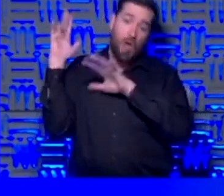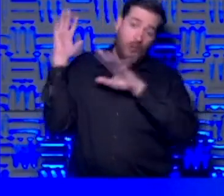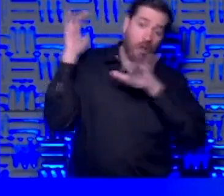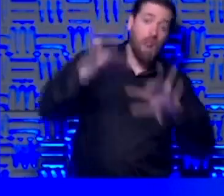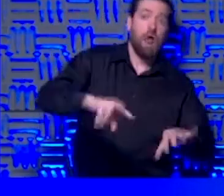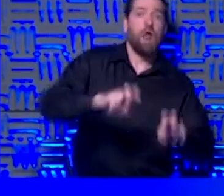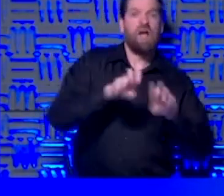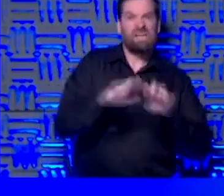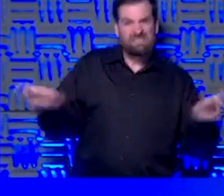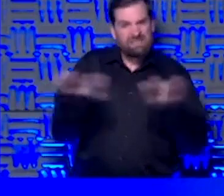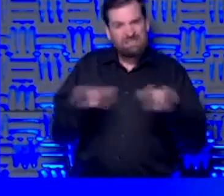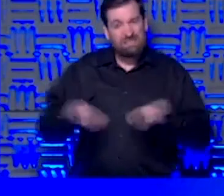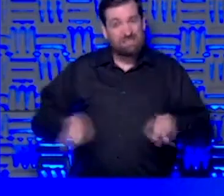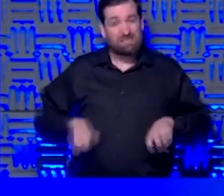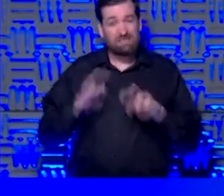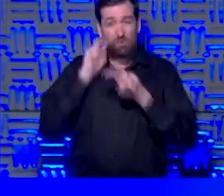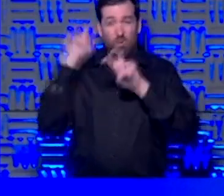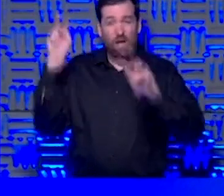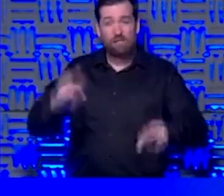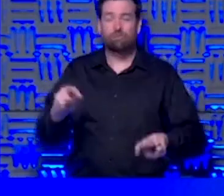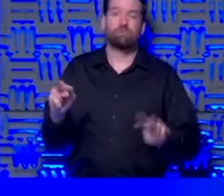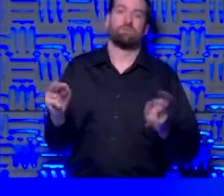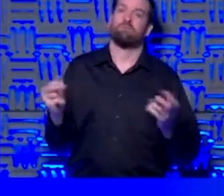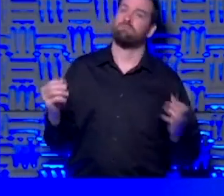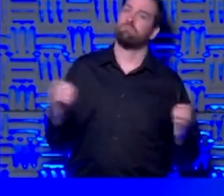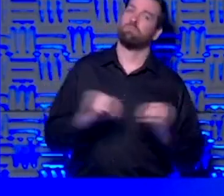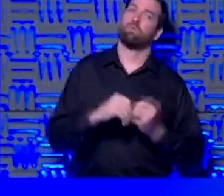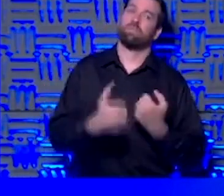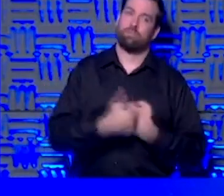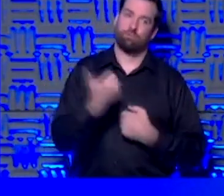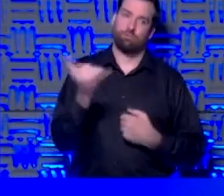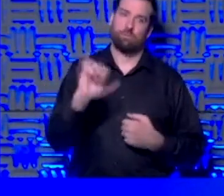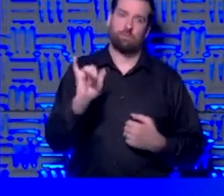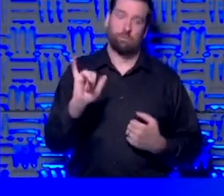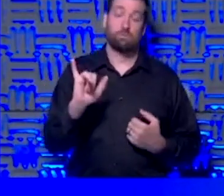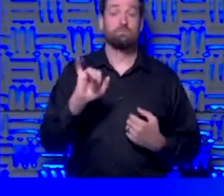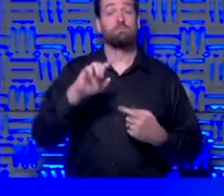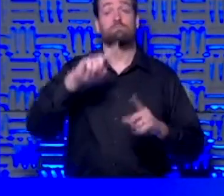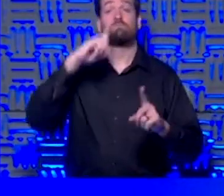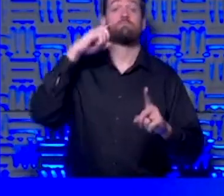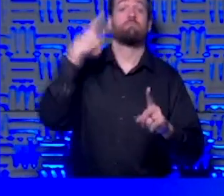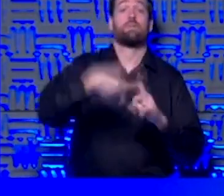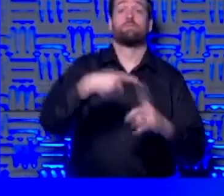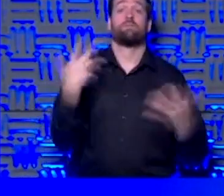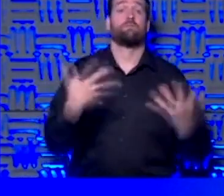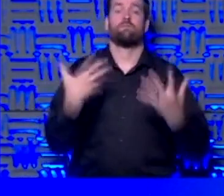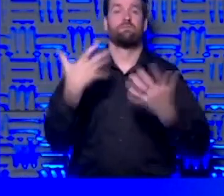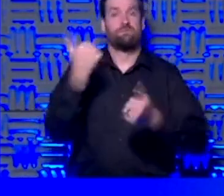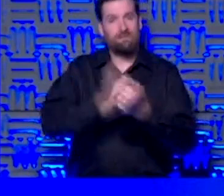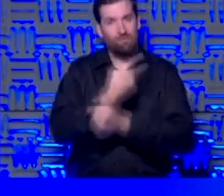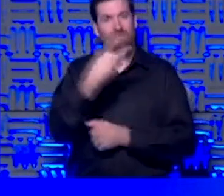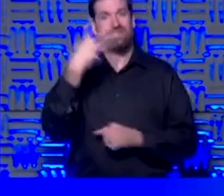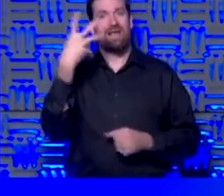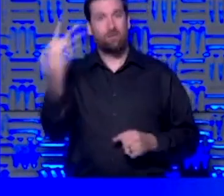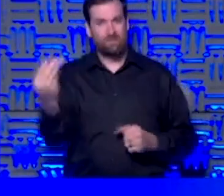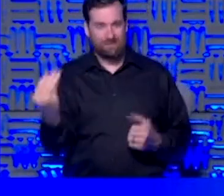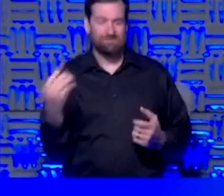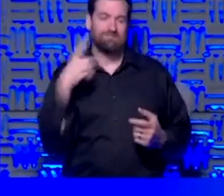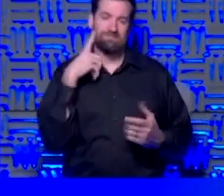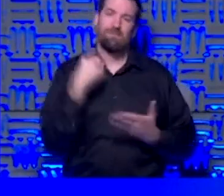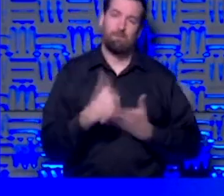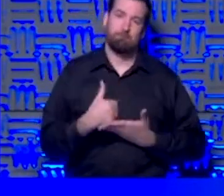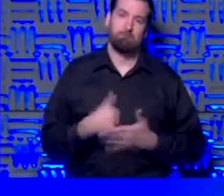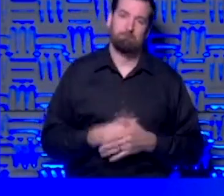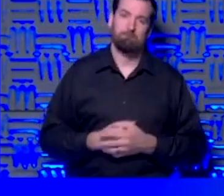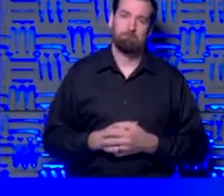families and all that in the stadium, that might be a little bit more dangerous as well. The only good thing about that is that everybody is outside, so I think that helps.